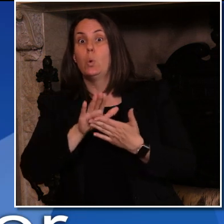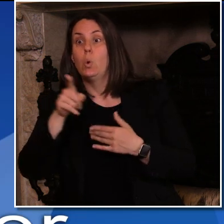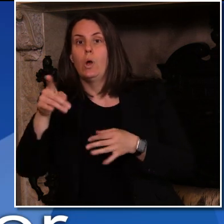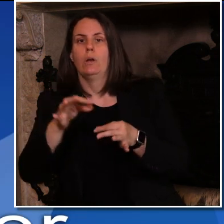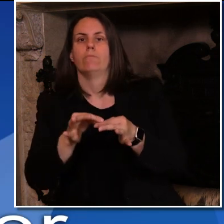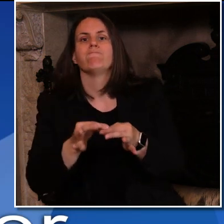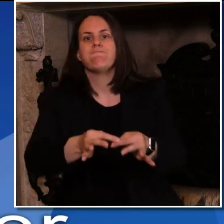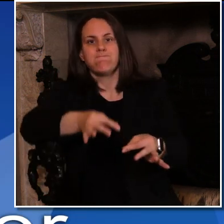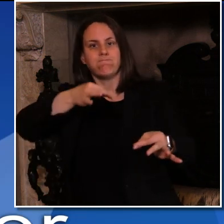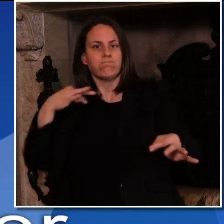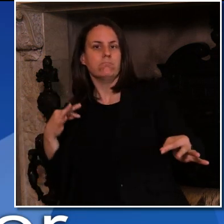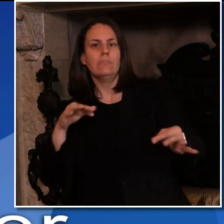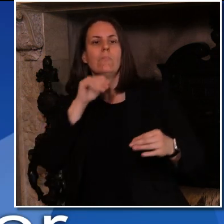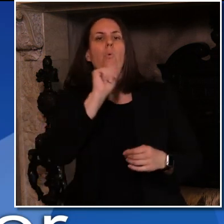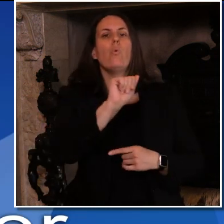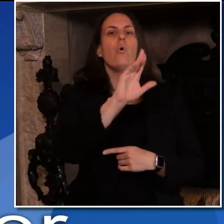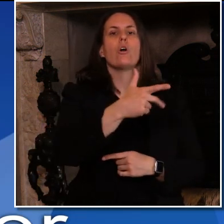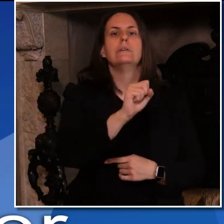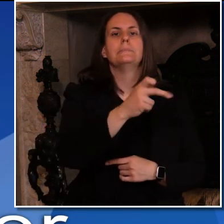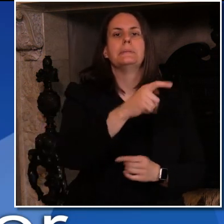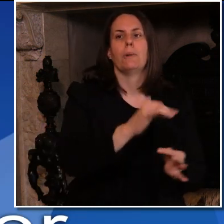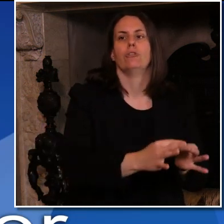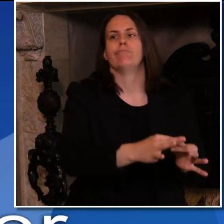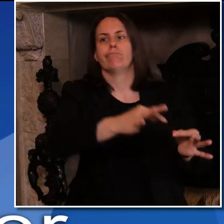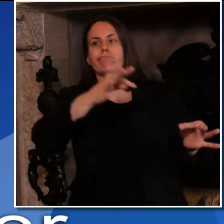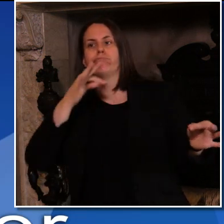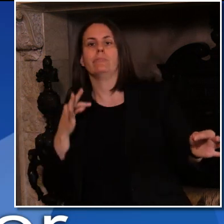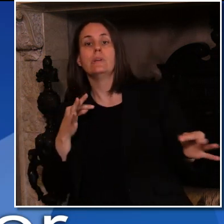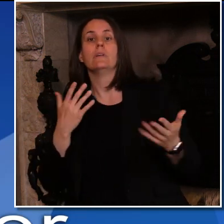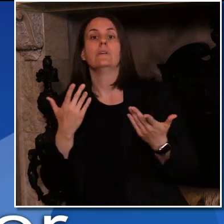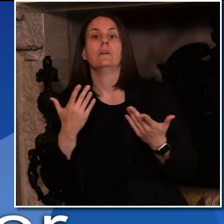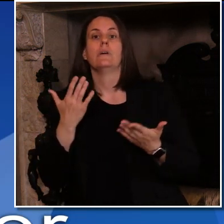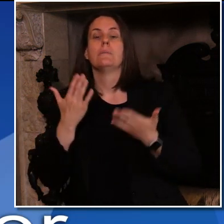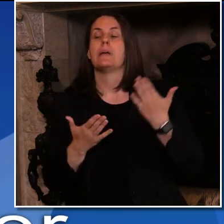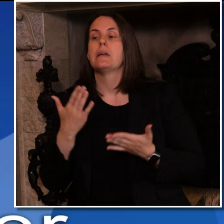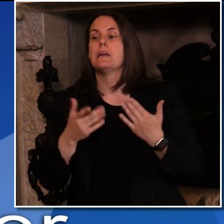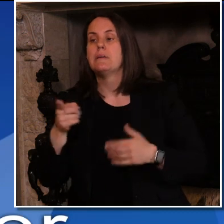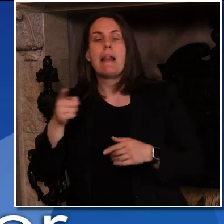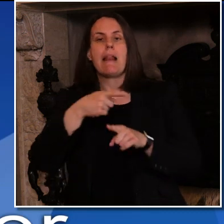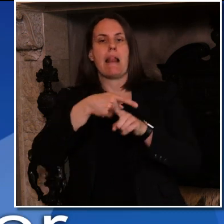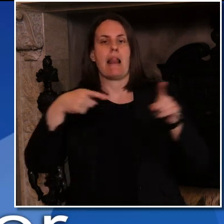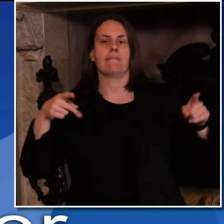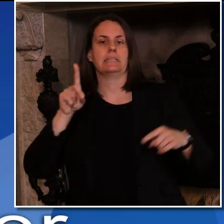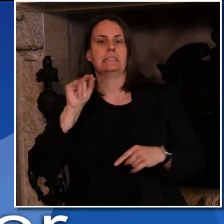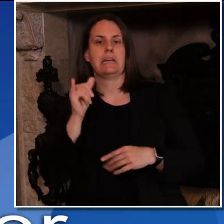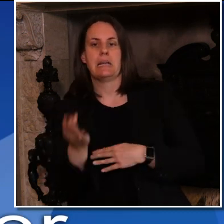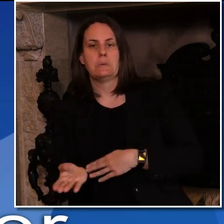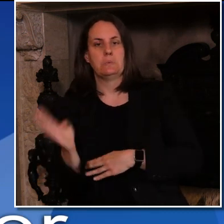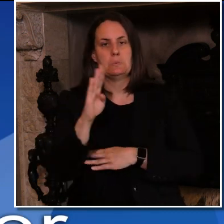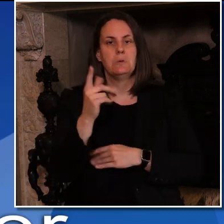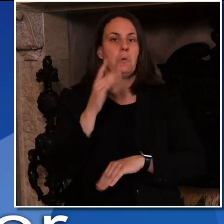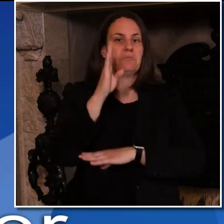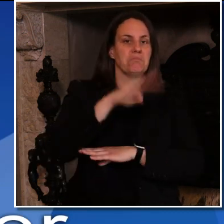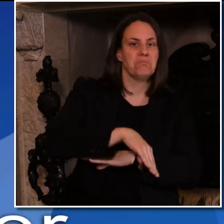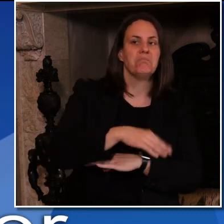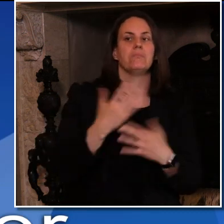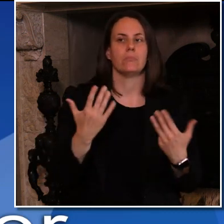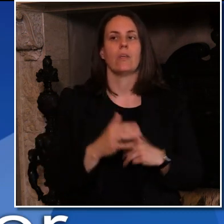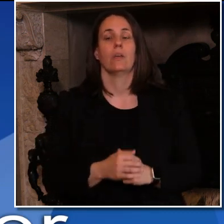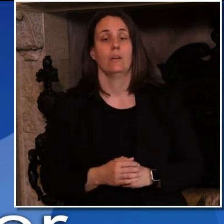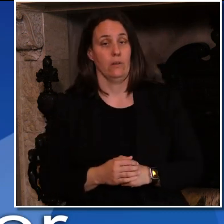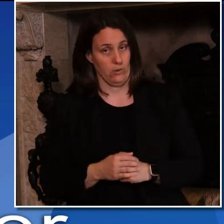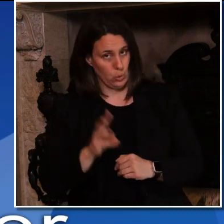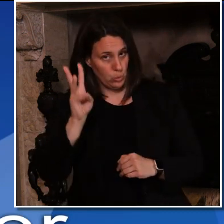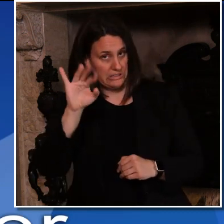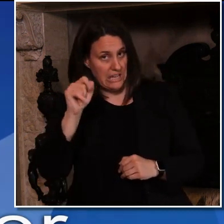for half the day. What options, if any, is Wisconsin considering at this point when it comes to planning for the school year